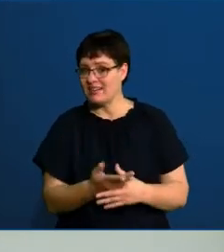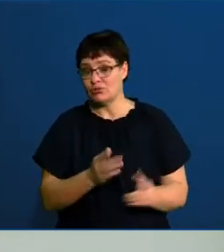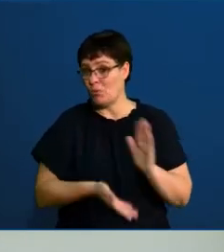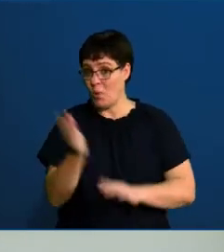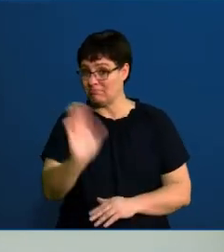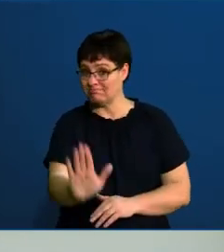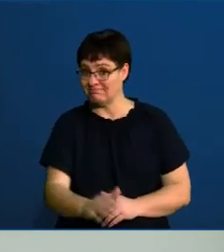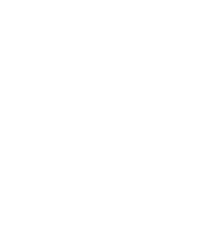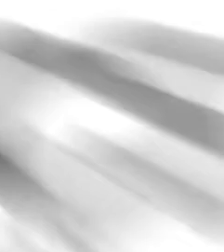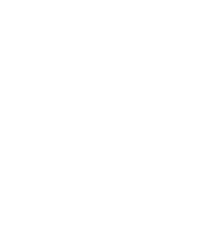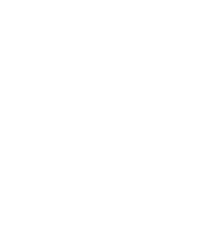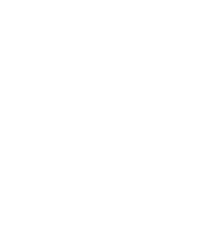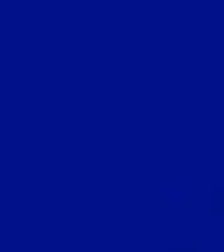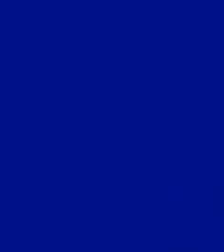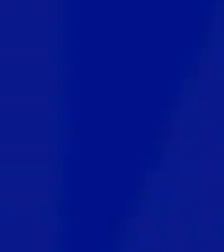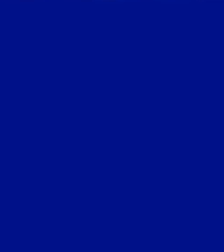anywhere.